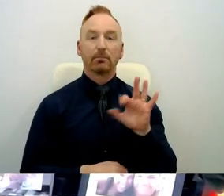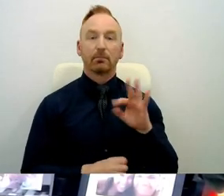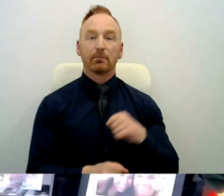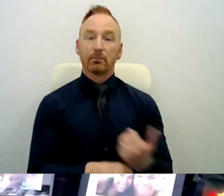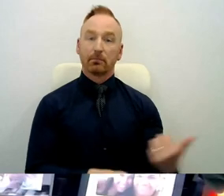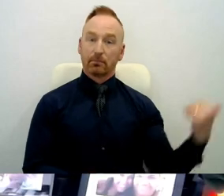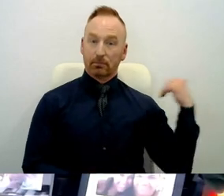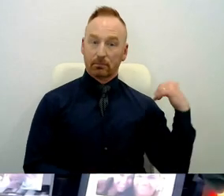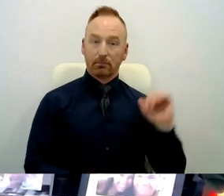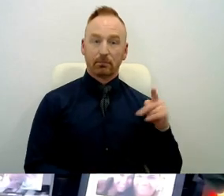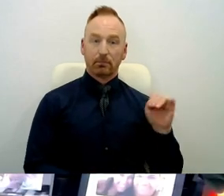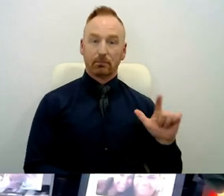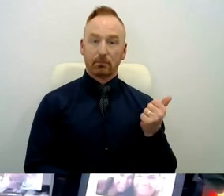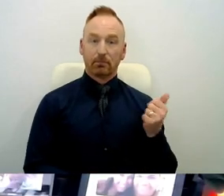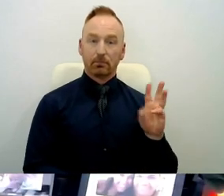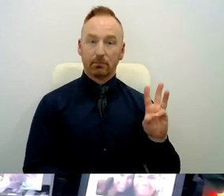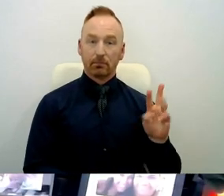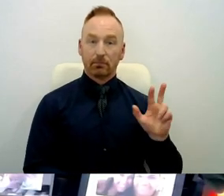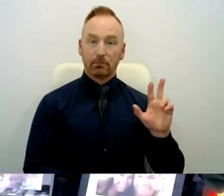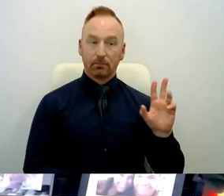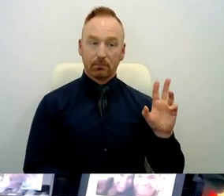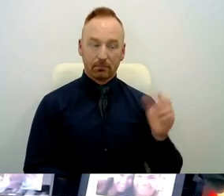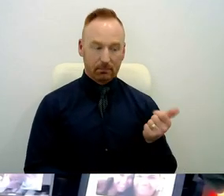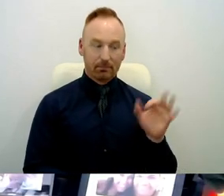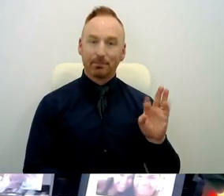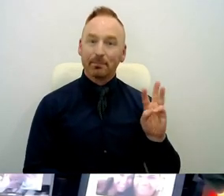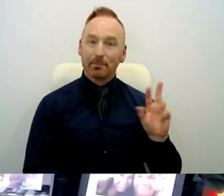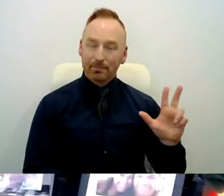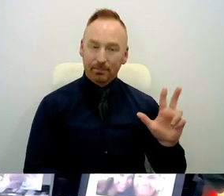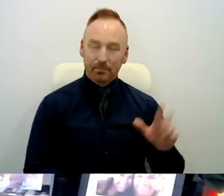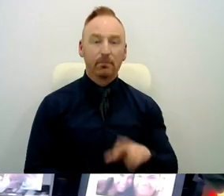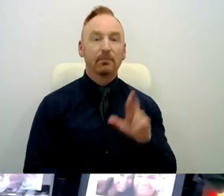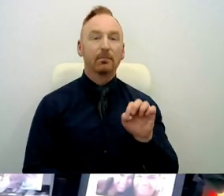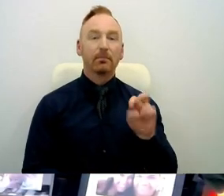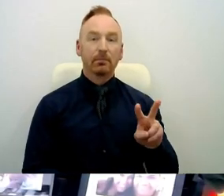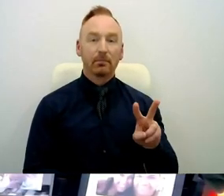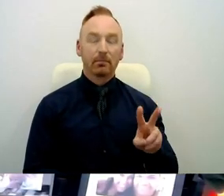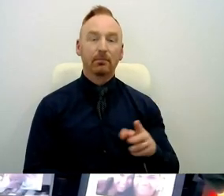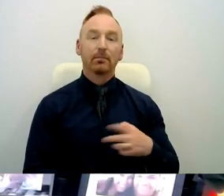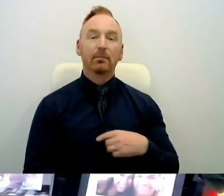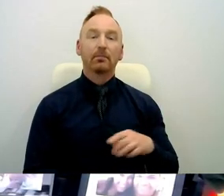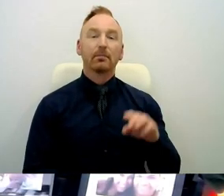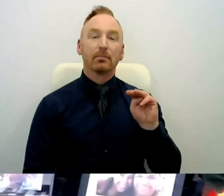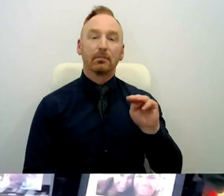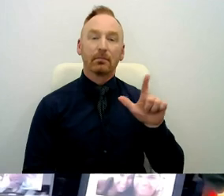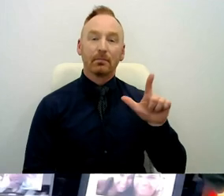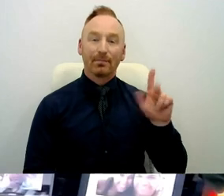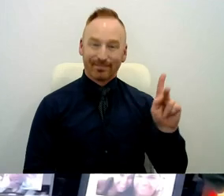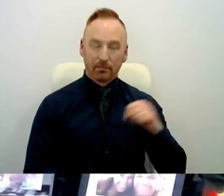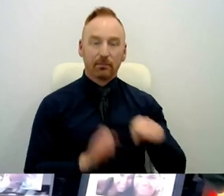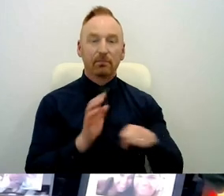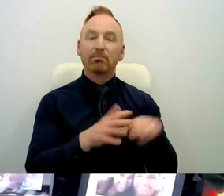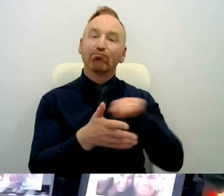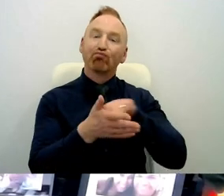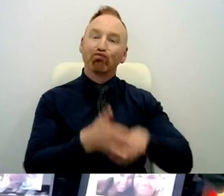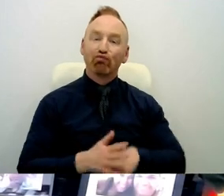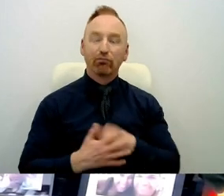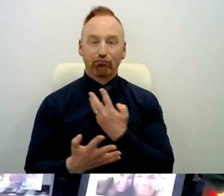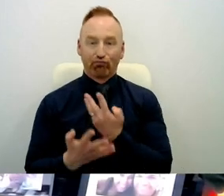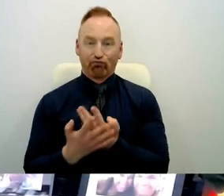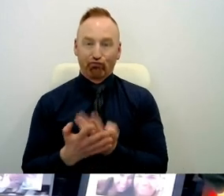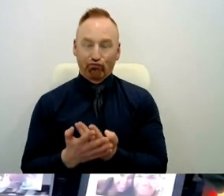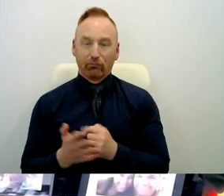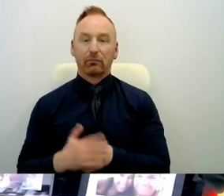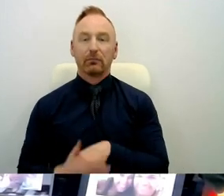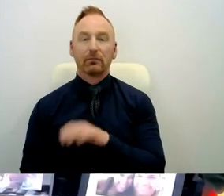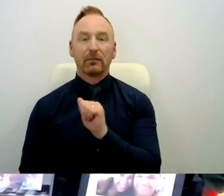59 years ago, in April 1963, the Reverend Dr. Martin Luther King wrote to religious leaders from his jail cell